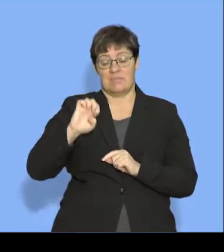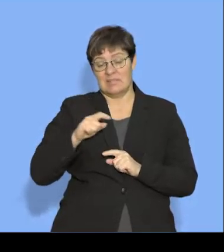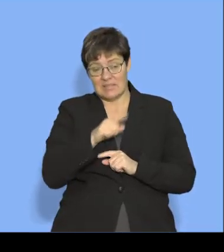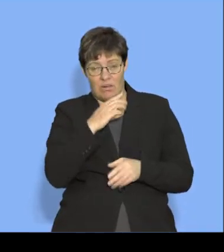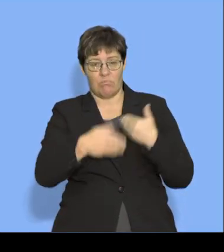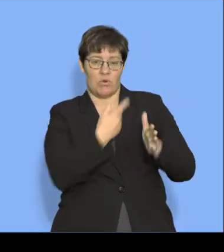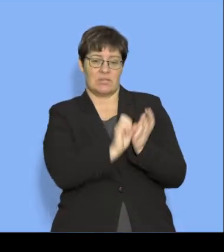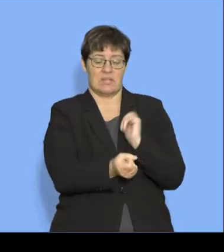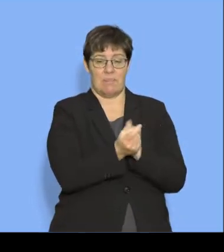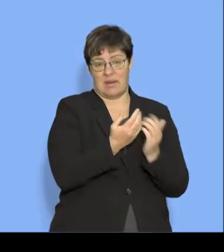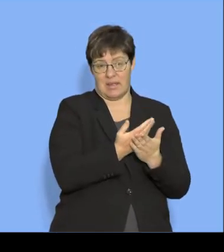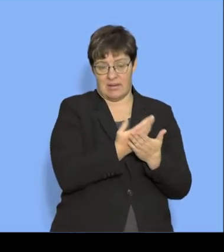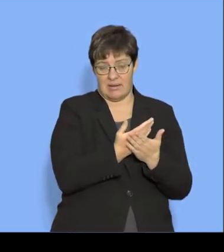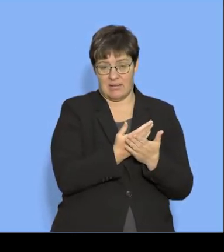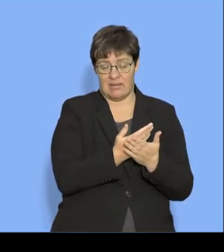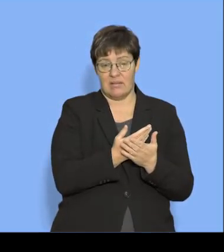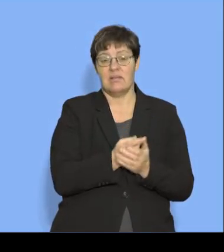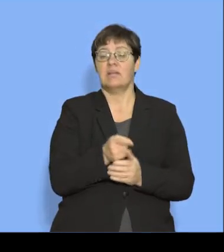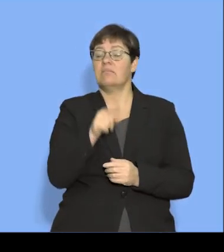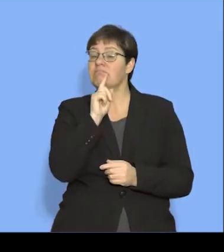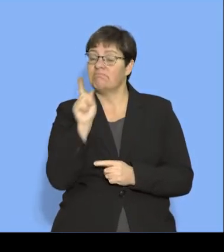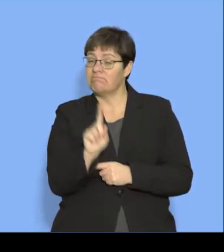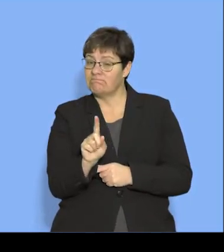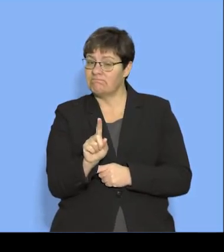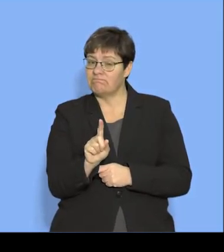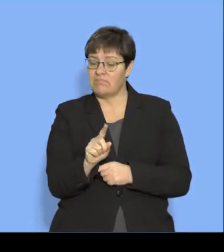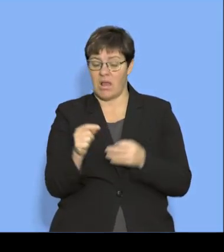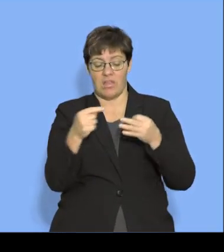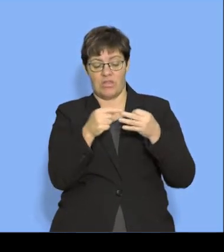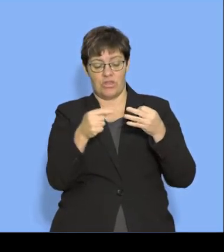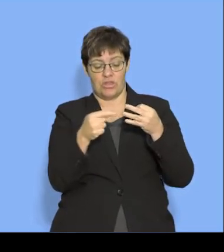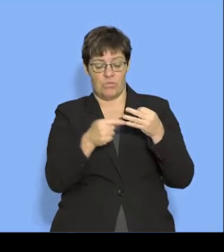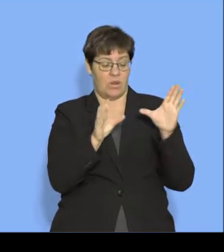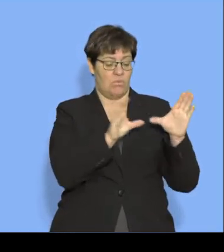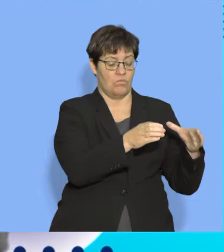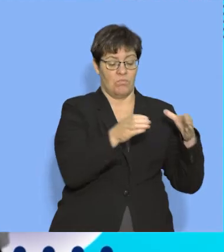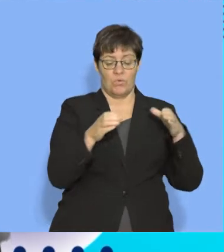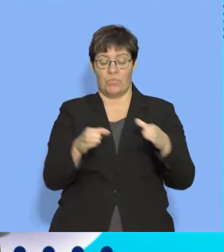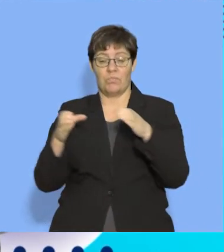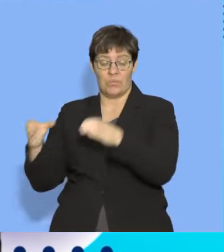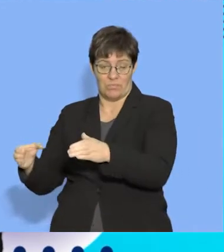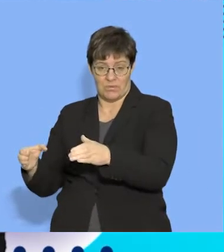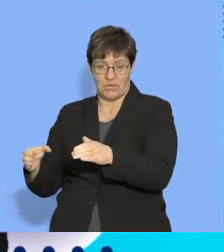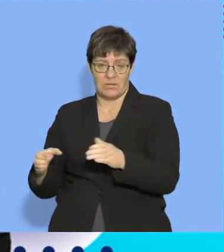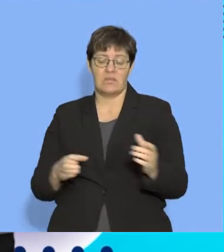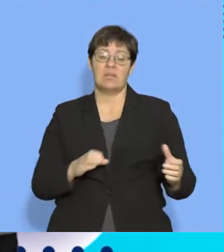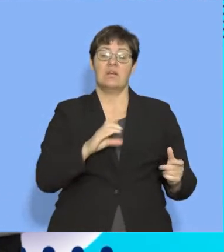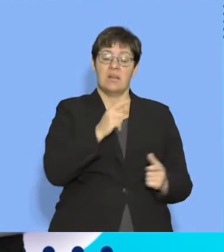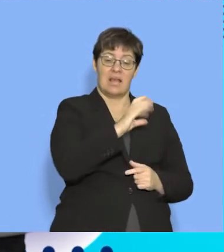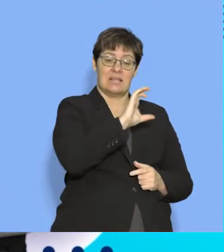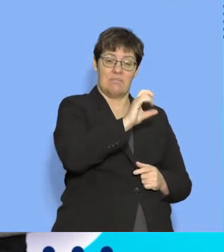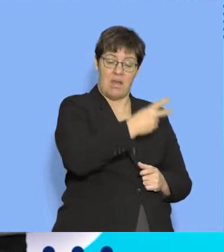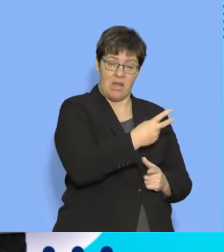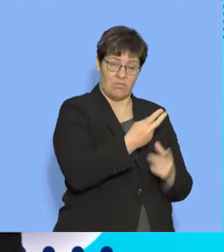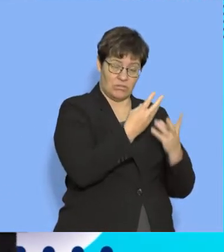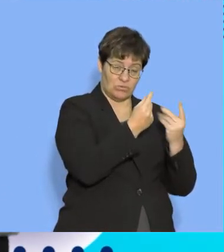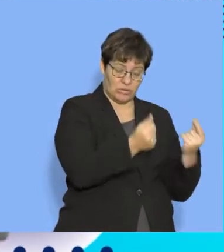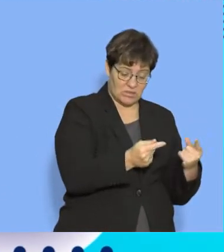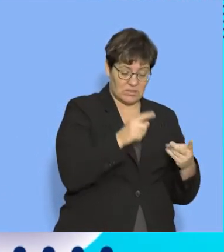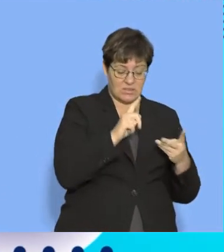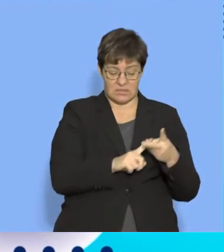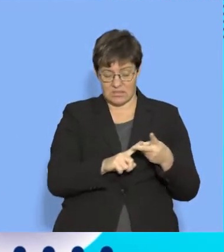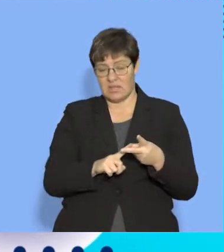And the enzymes that we refer to were essentially the three groups of enzymes which digest carbohydrates,